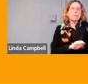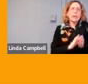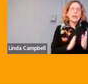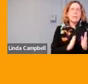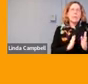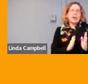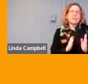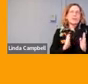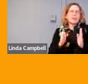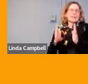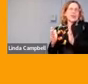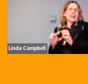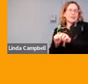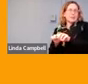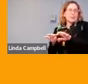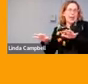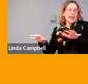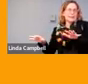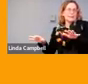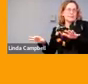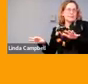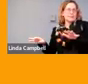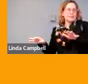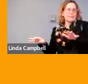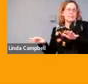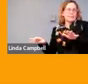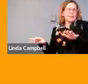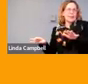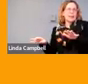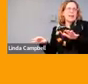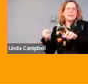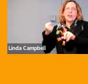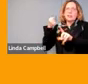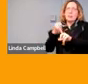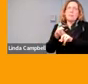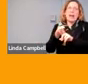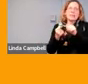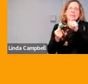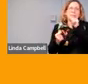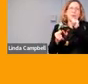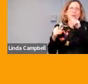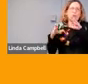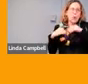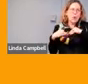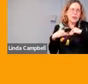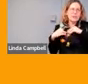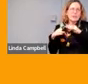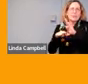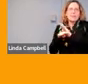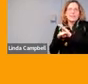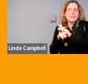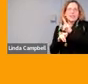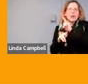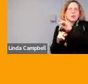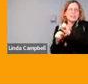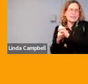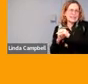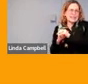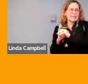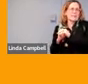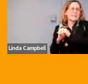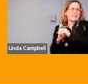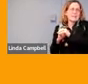that localized small location. But as it starts to spread and you're starting to impact private